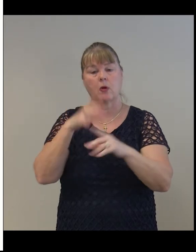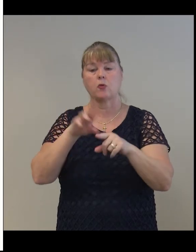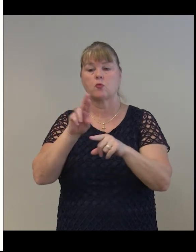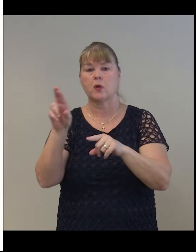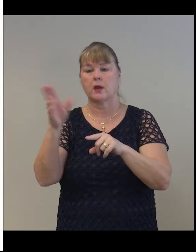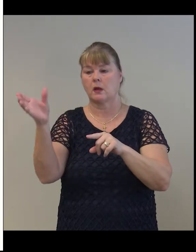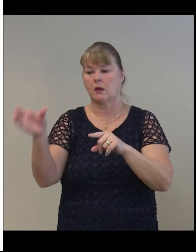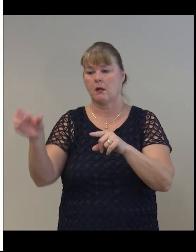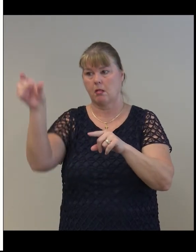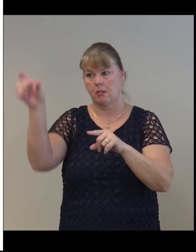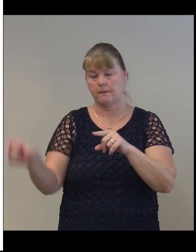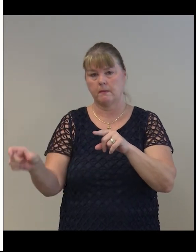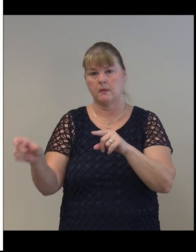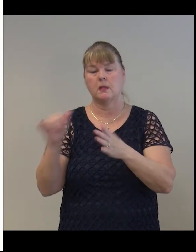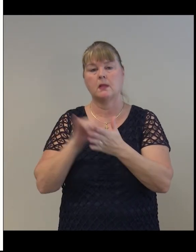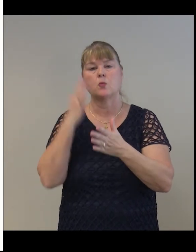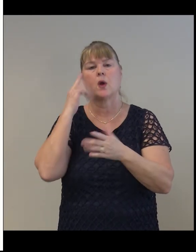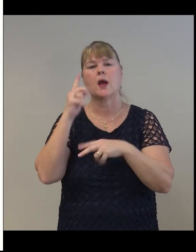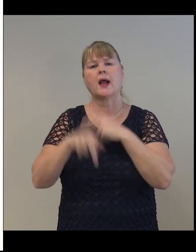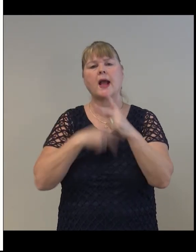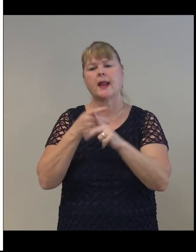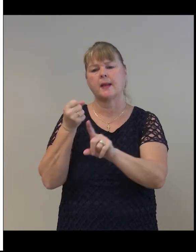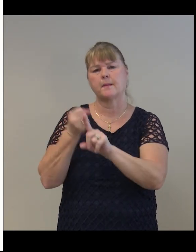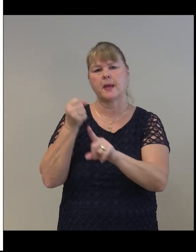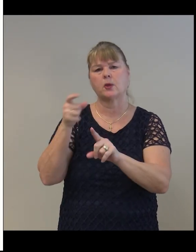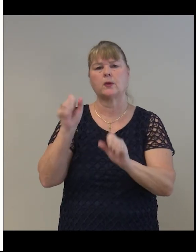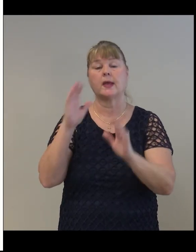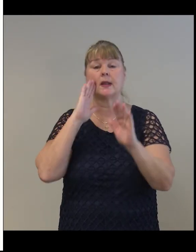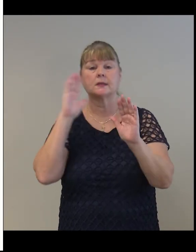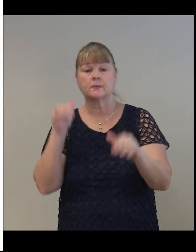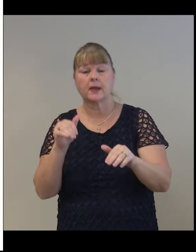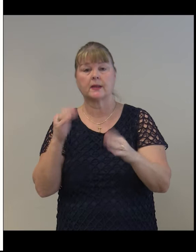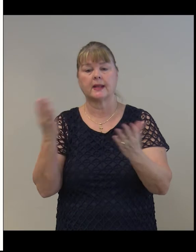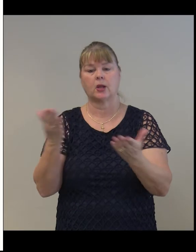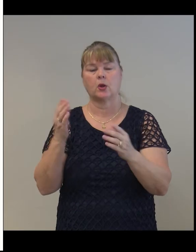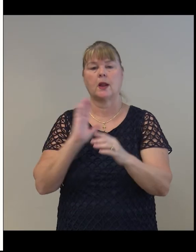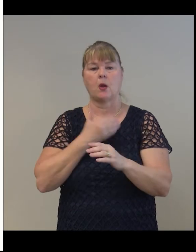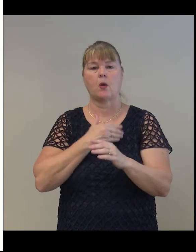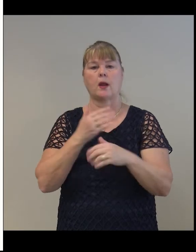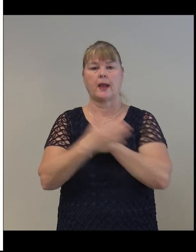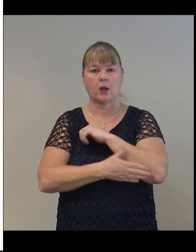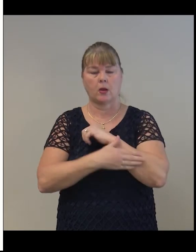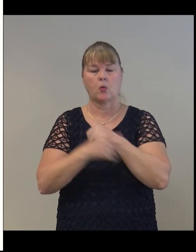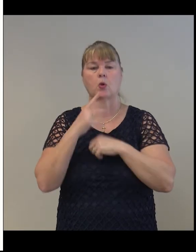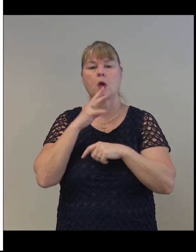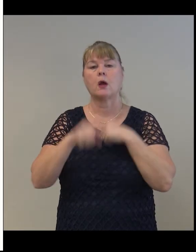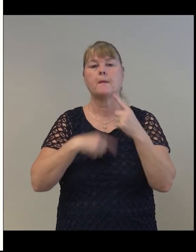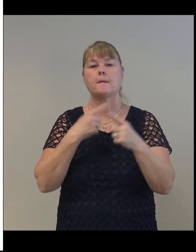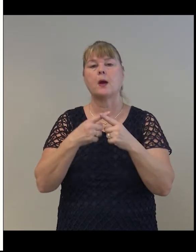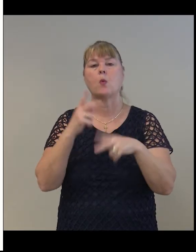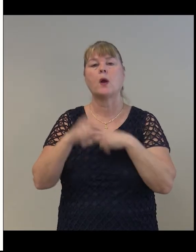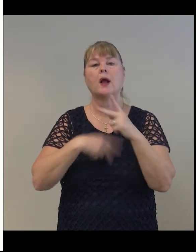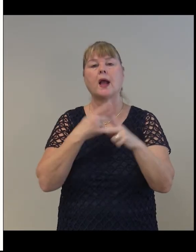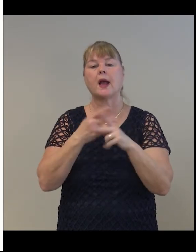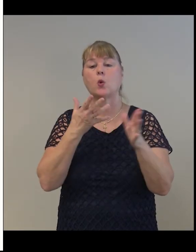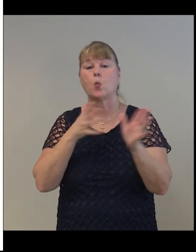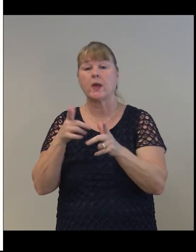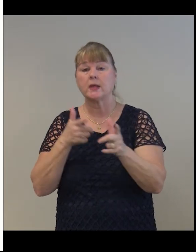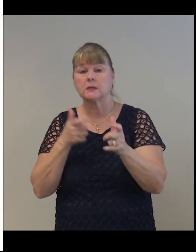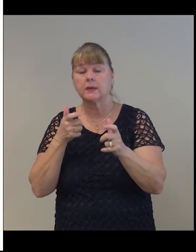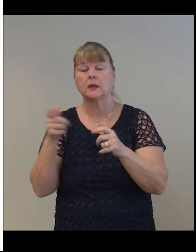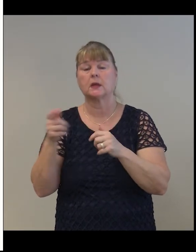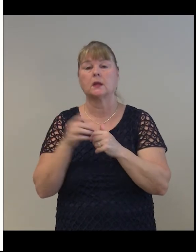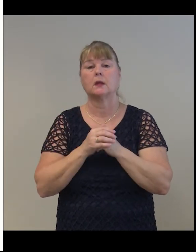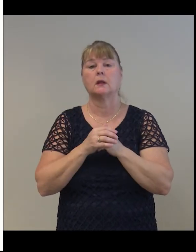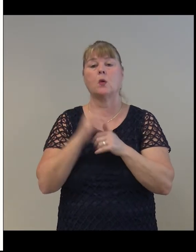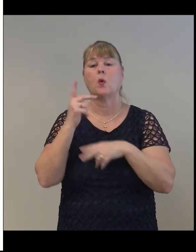this right-hand column. So we're going to tell you what type of impacts you can expect here in the county. We're going to talk about what type of